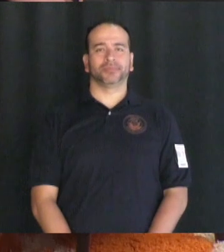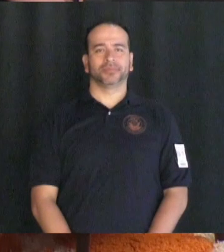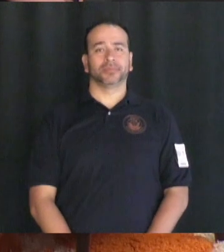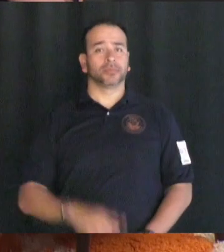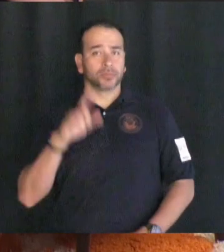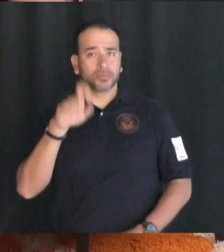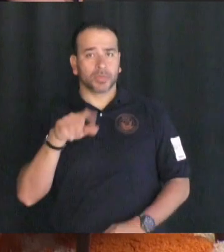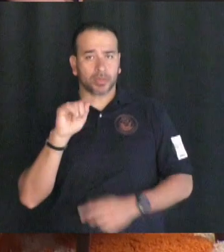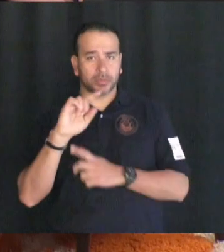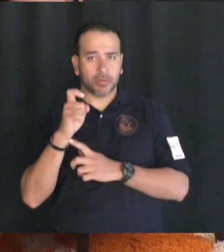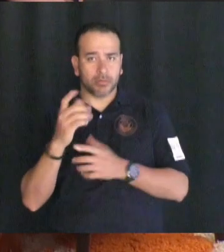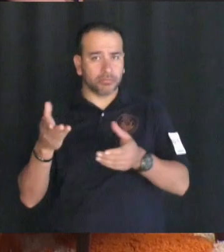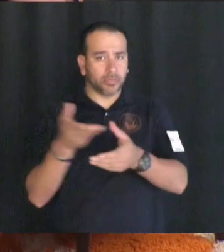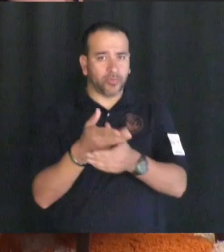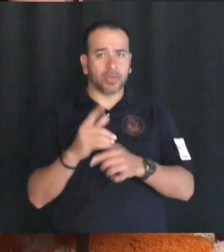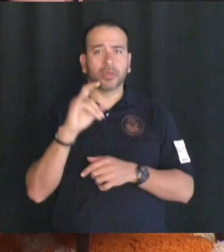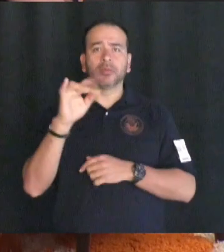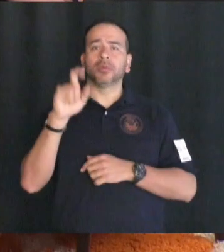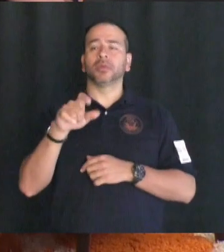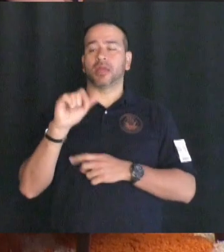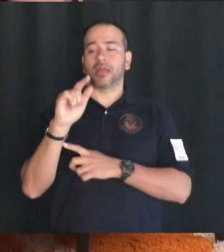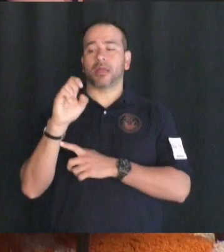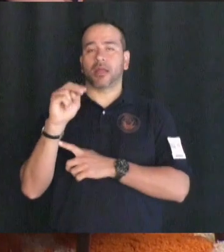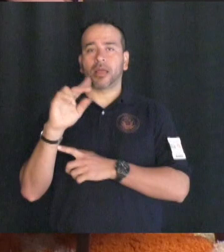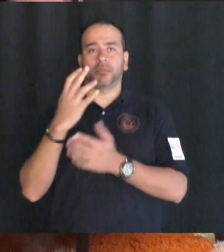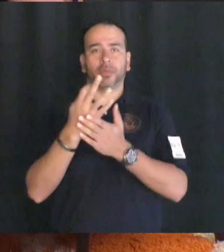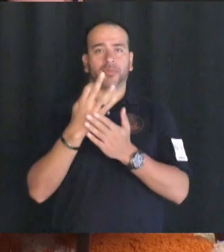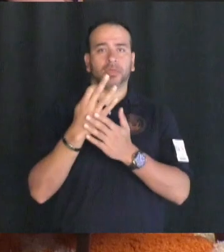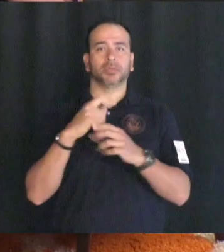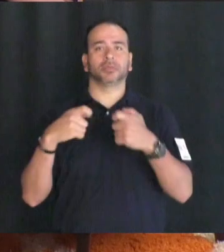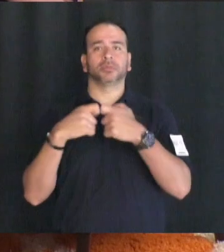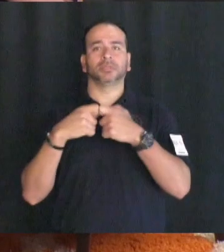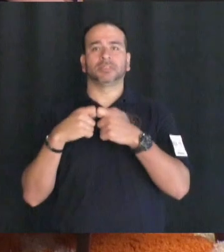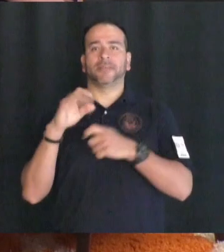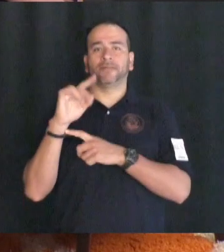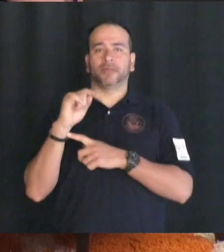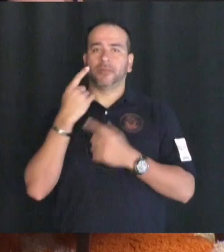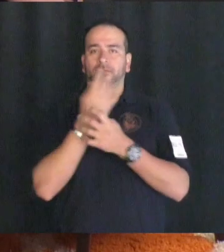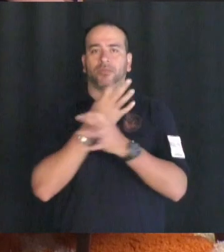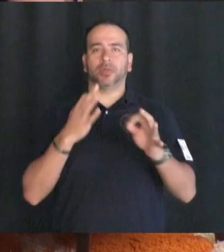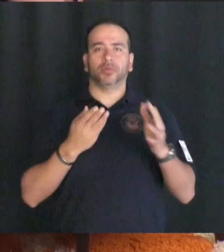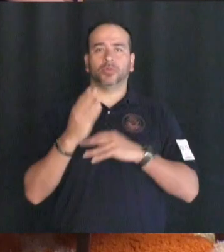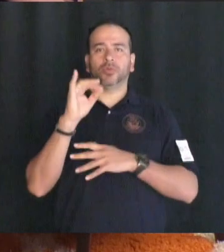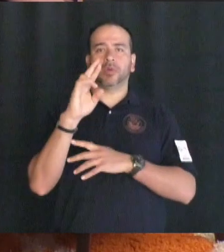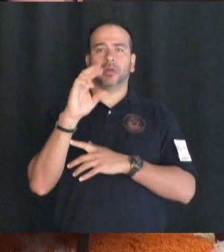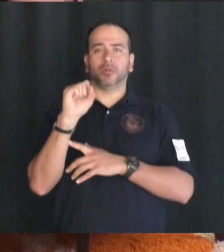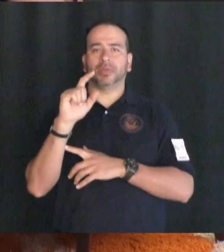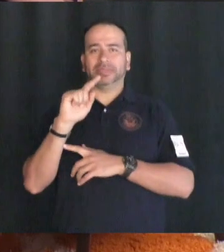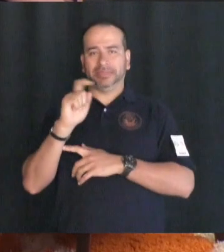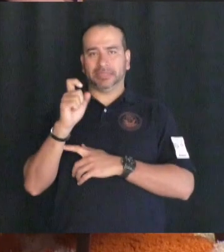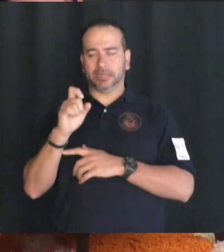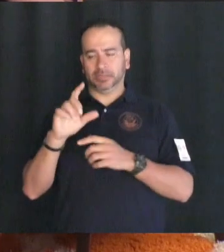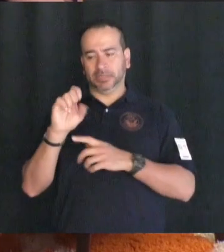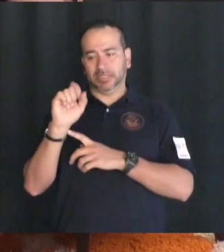Do you need your tax return filed? If so, the Academy of Finance can electronically file it for free through the IRS tax site